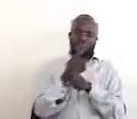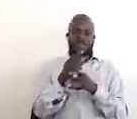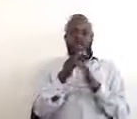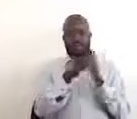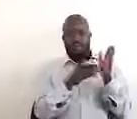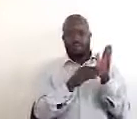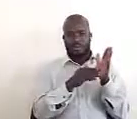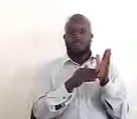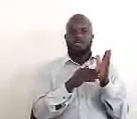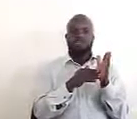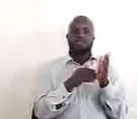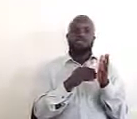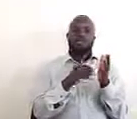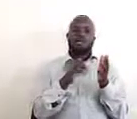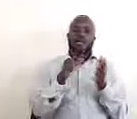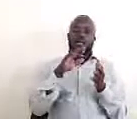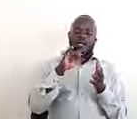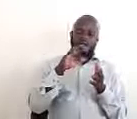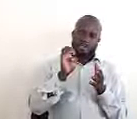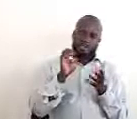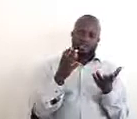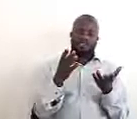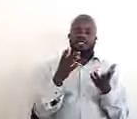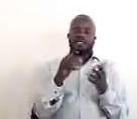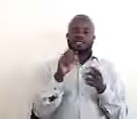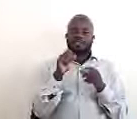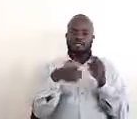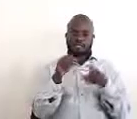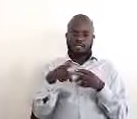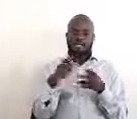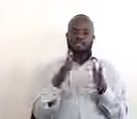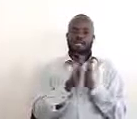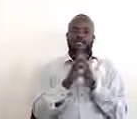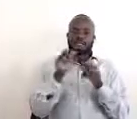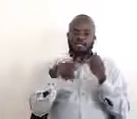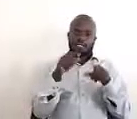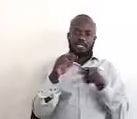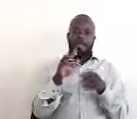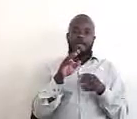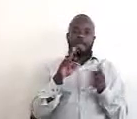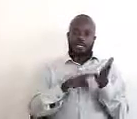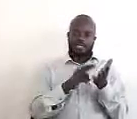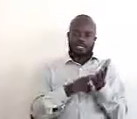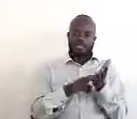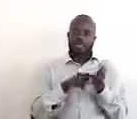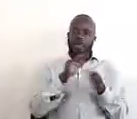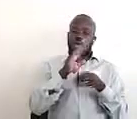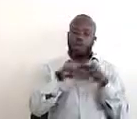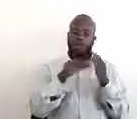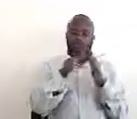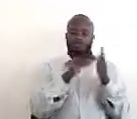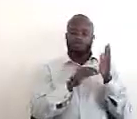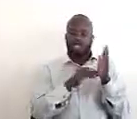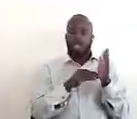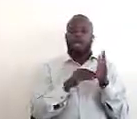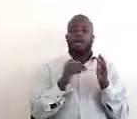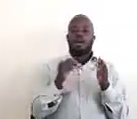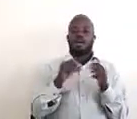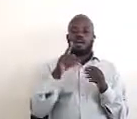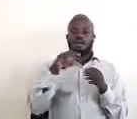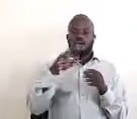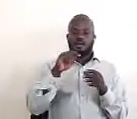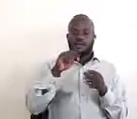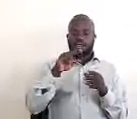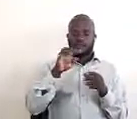tofu, tempeh, miso, seitan, soy milk and rice milk, nuts and nut butter, seeds and seed butter. All of those are sources of